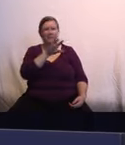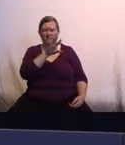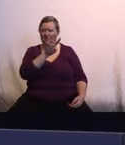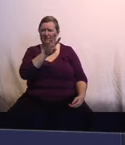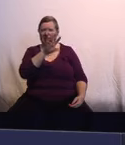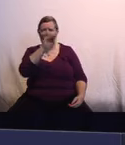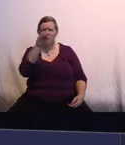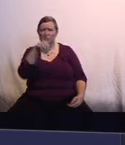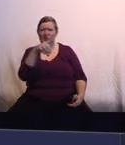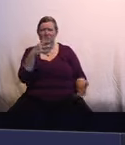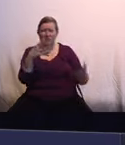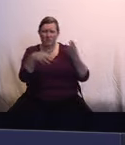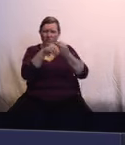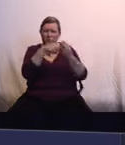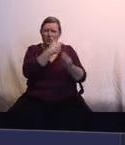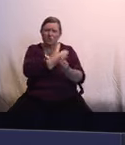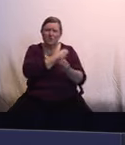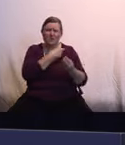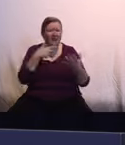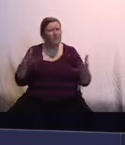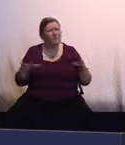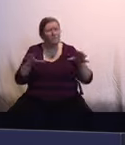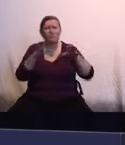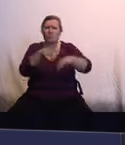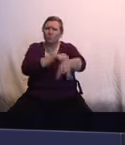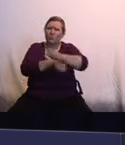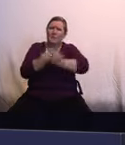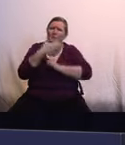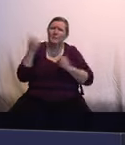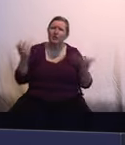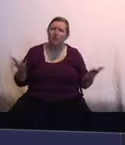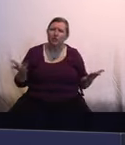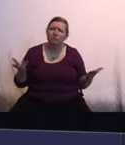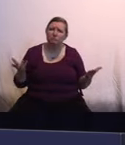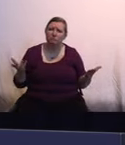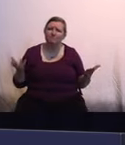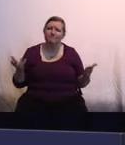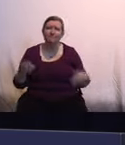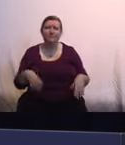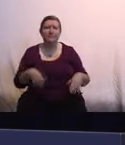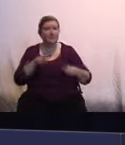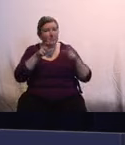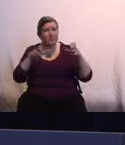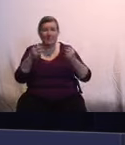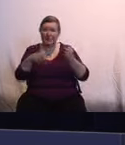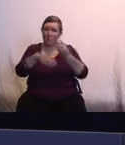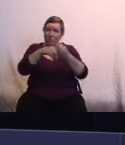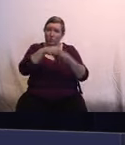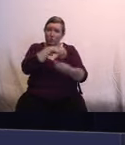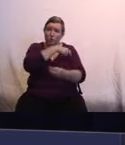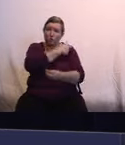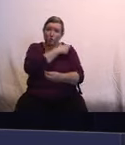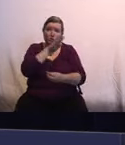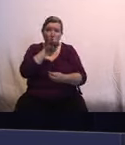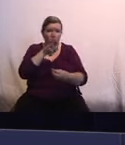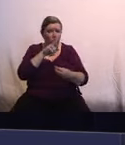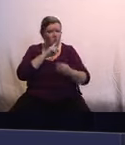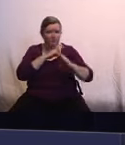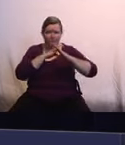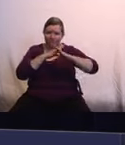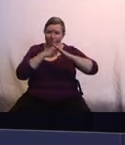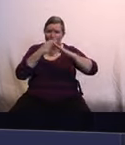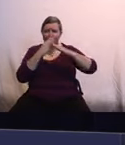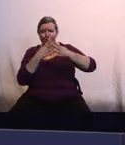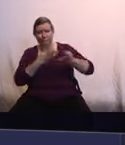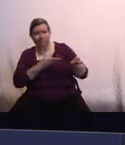better. We know the rates of infection and hospitalization for those with boosters is more than 3 times lower than those who